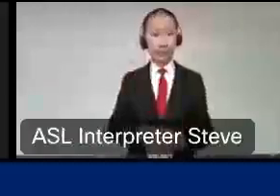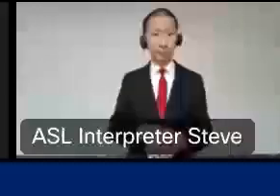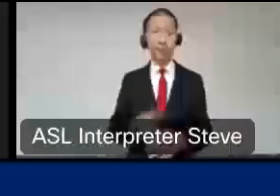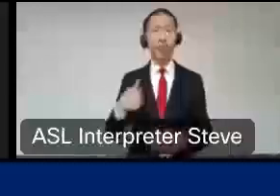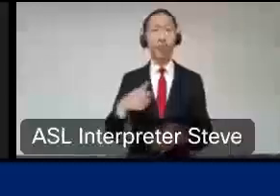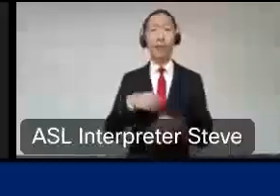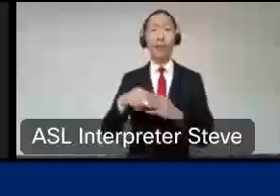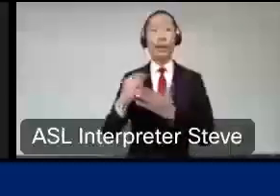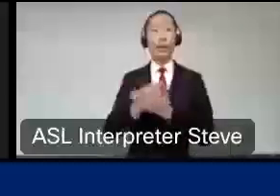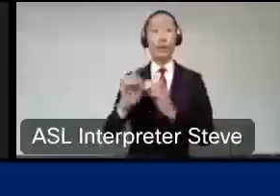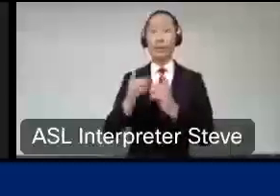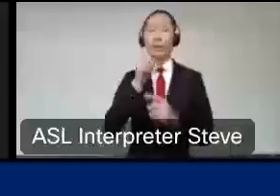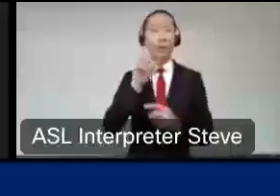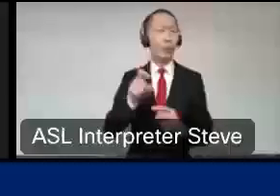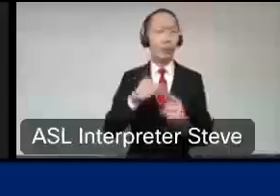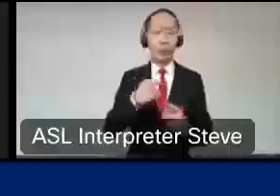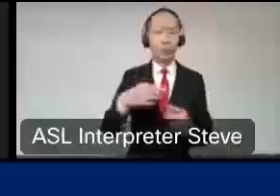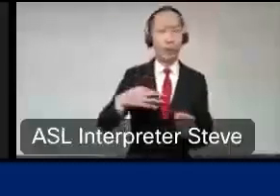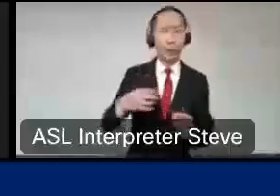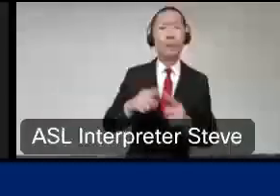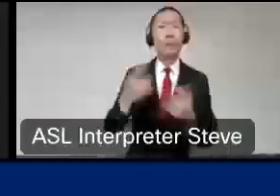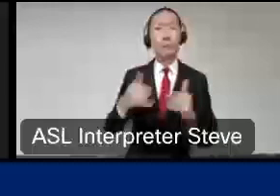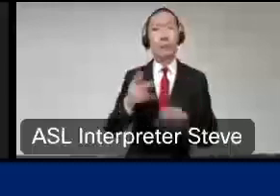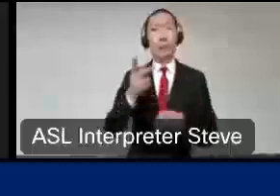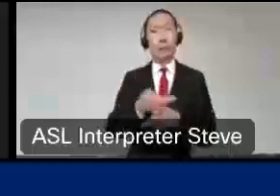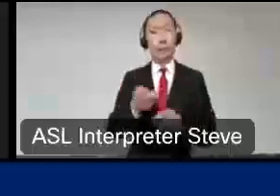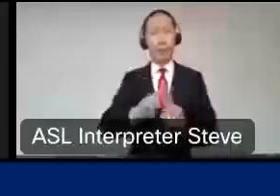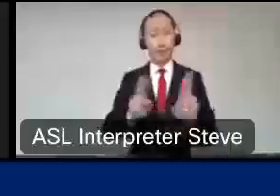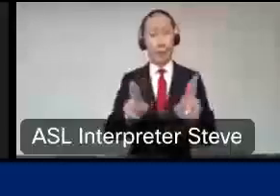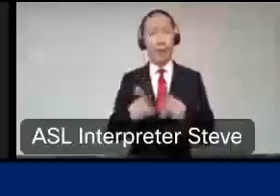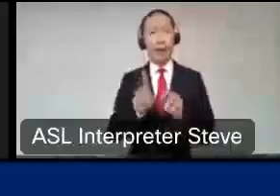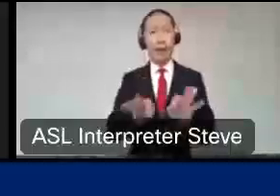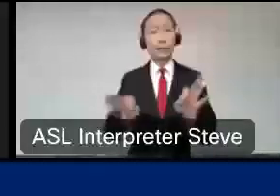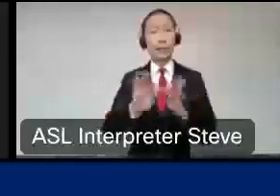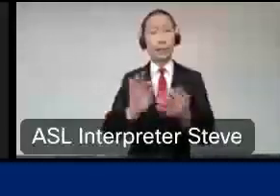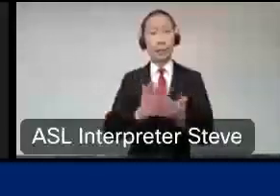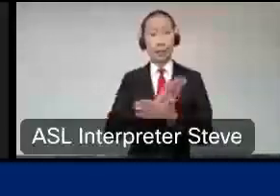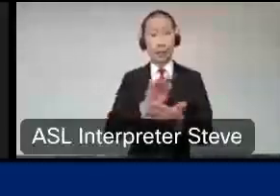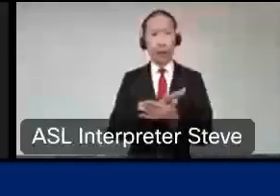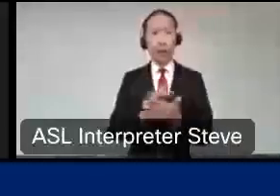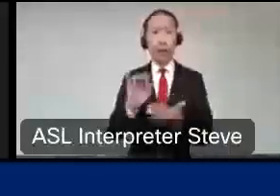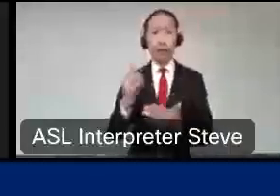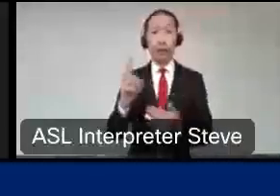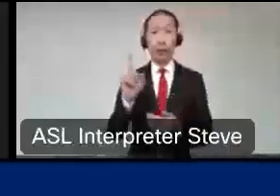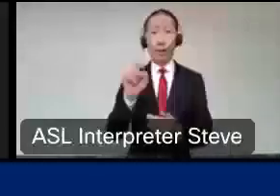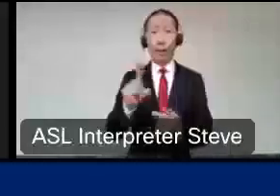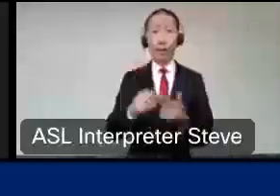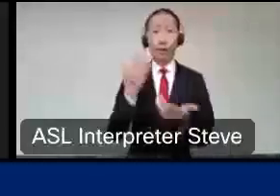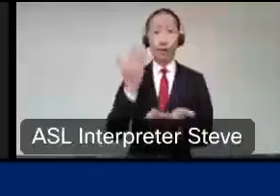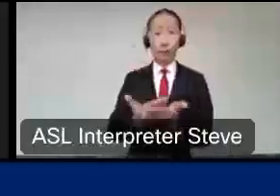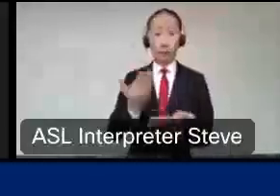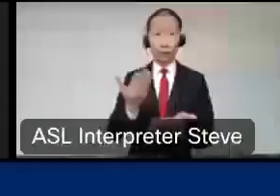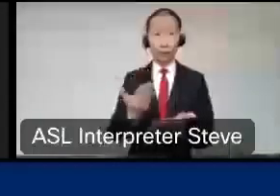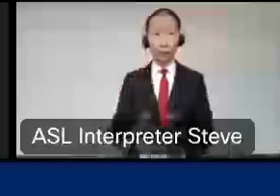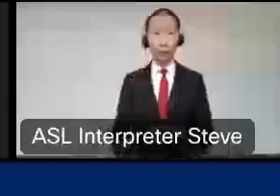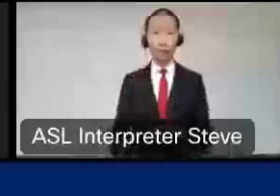Treasury don't need this when you apply, but you would want to keep it on hand as an important document in case you're ever asked to show it.